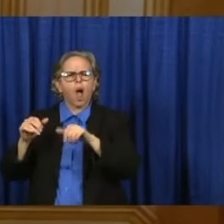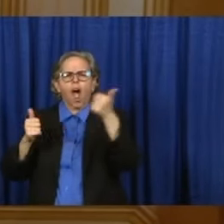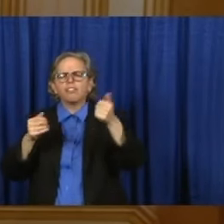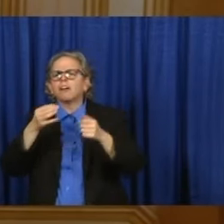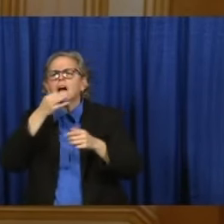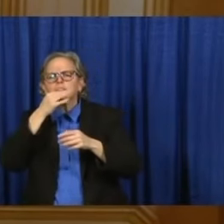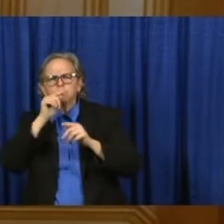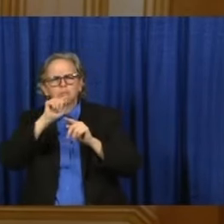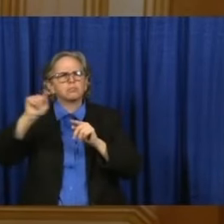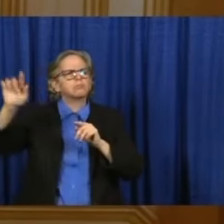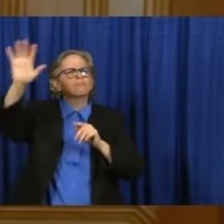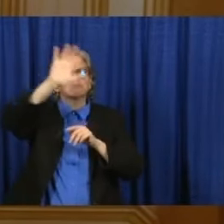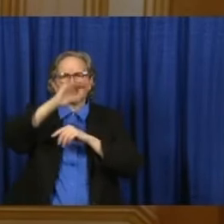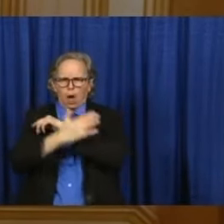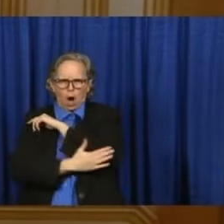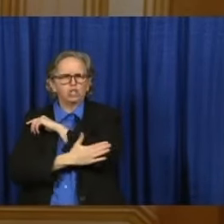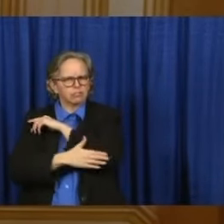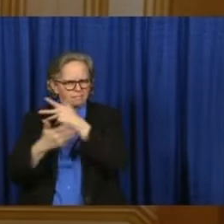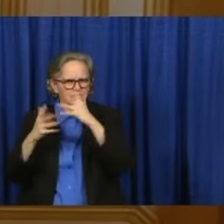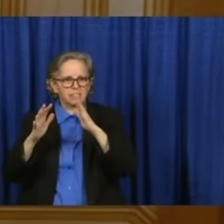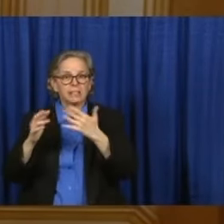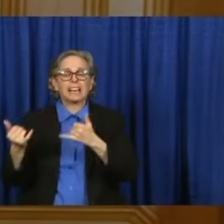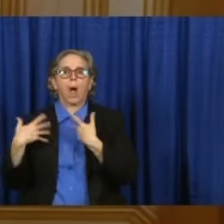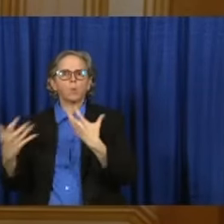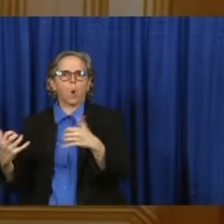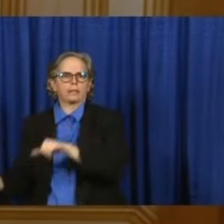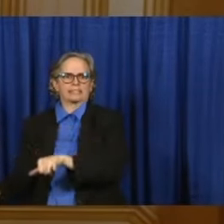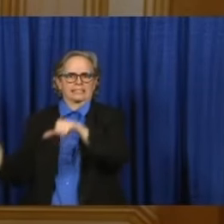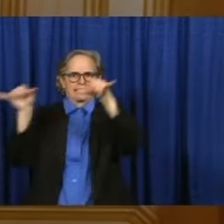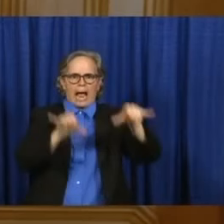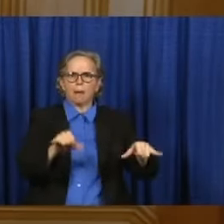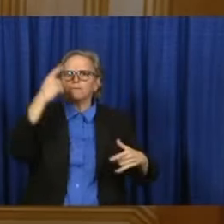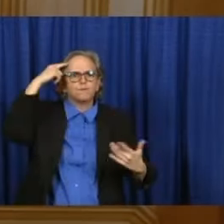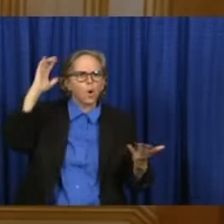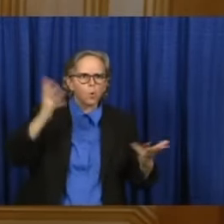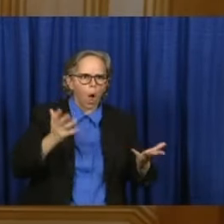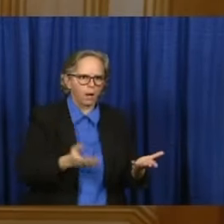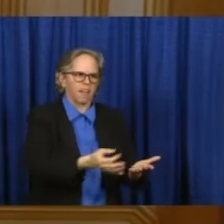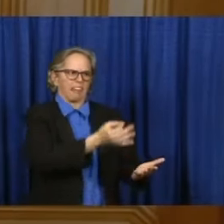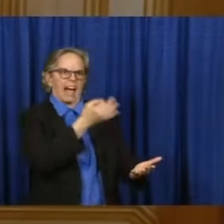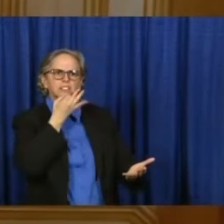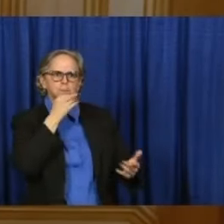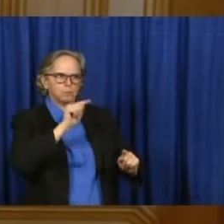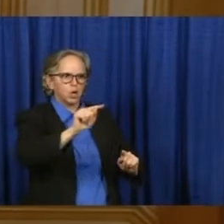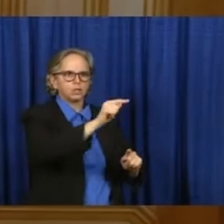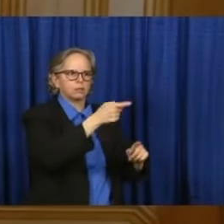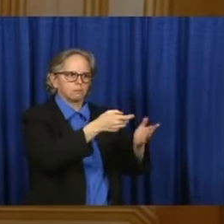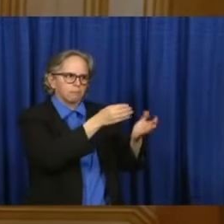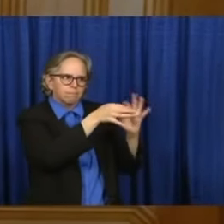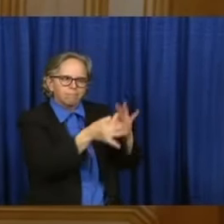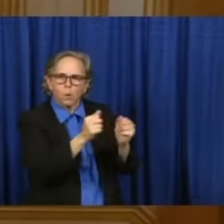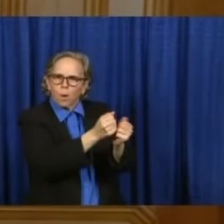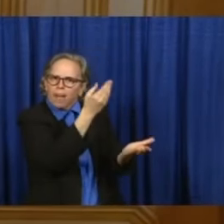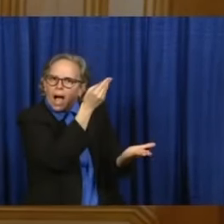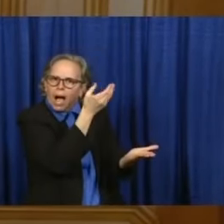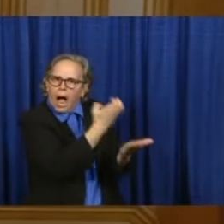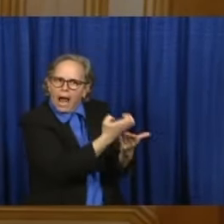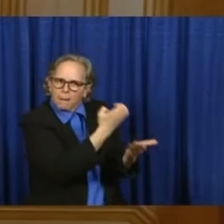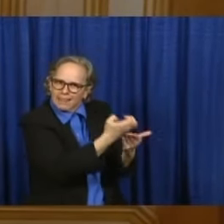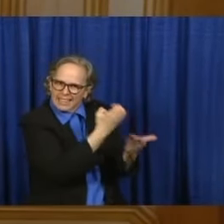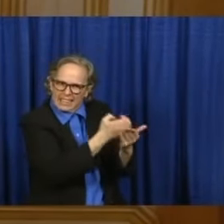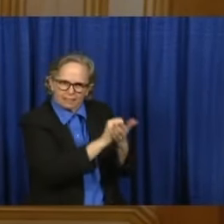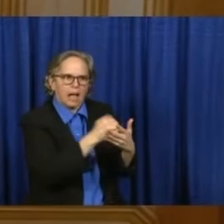country. So just as we have looked to experts to help us move through this